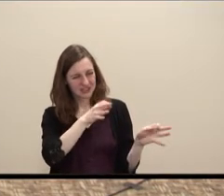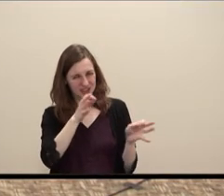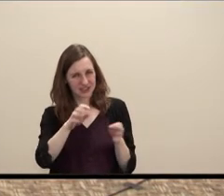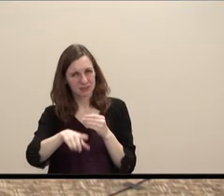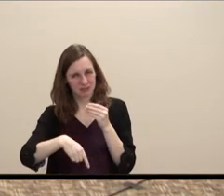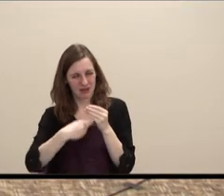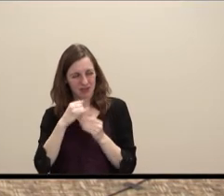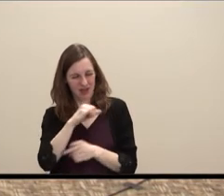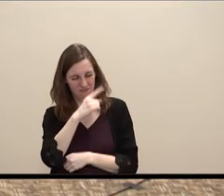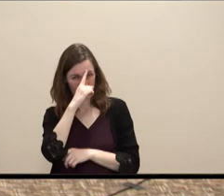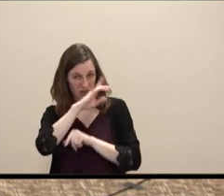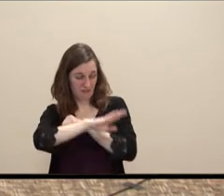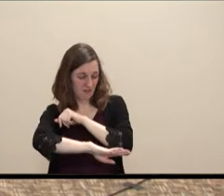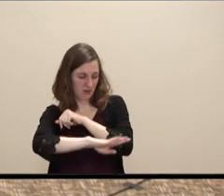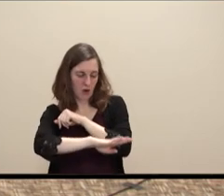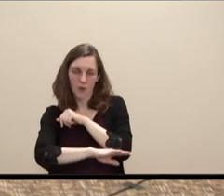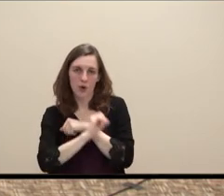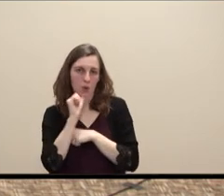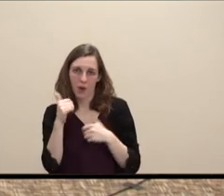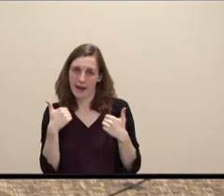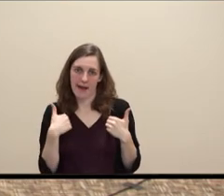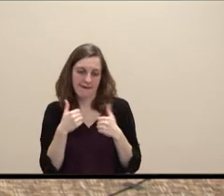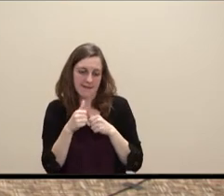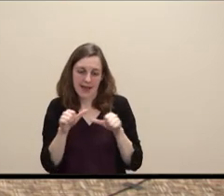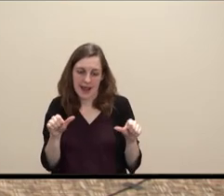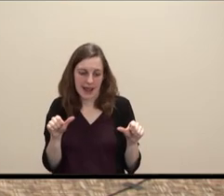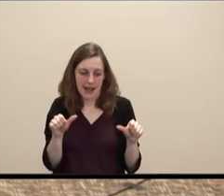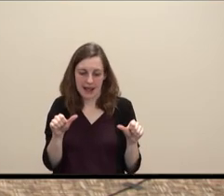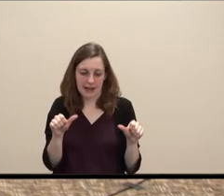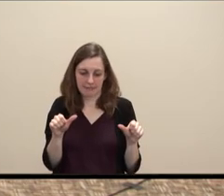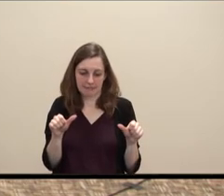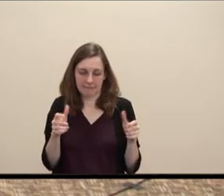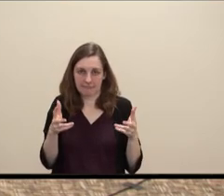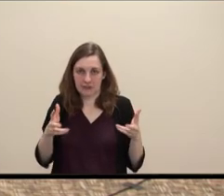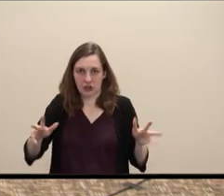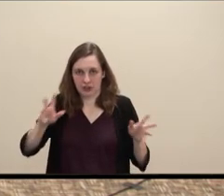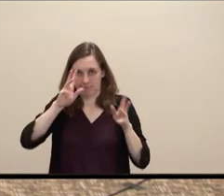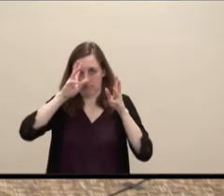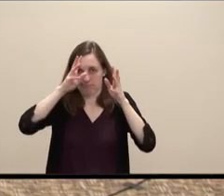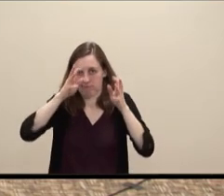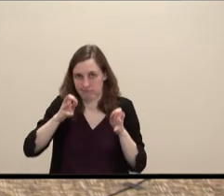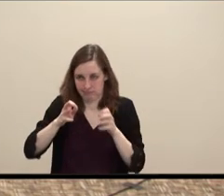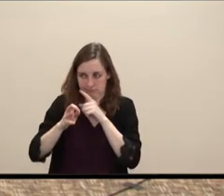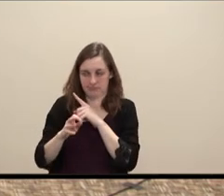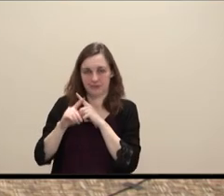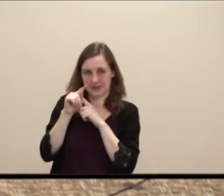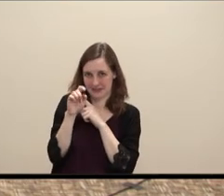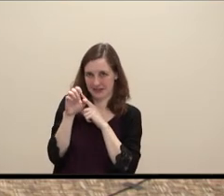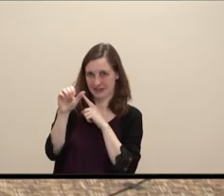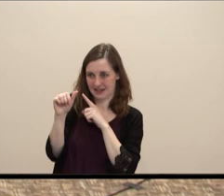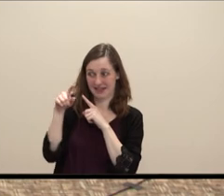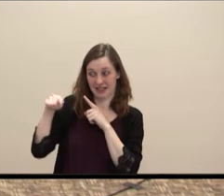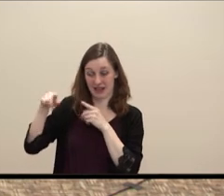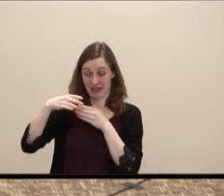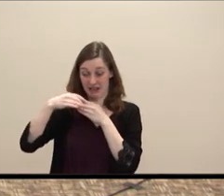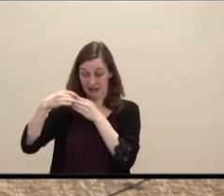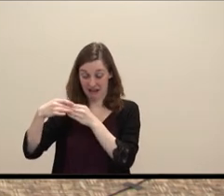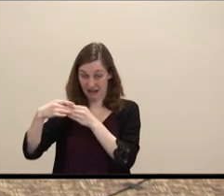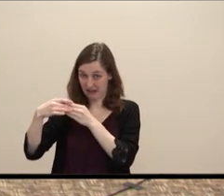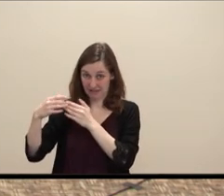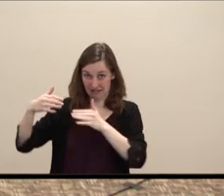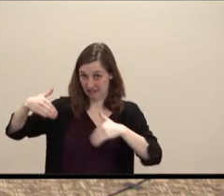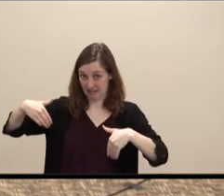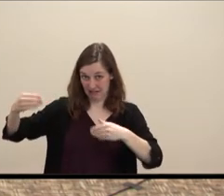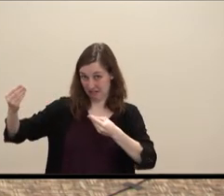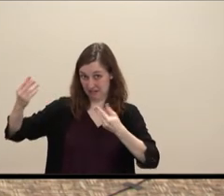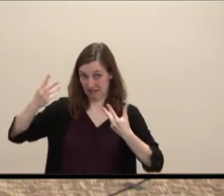We don't have any official TEA guidance on whether or not or how kids would qualify